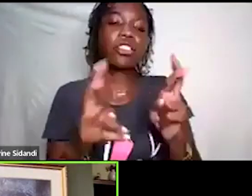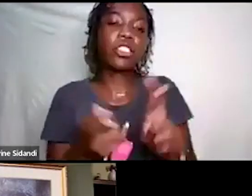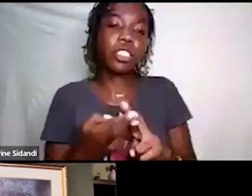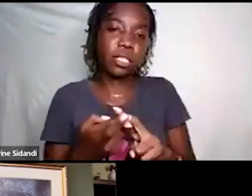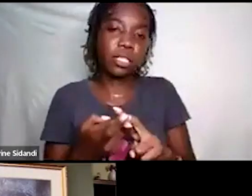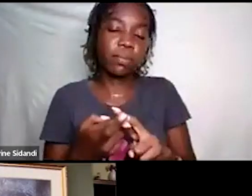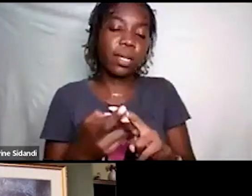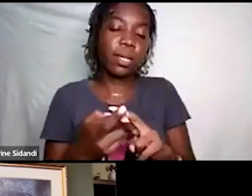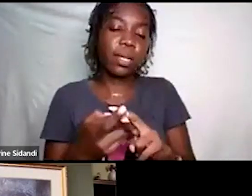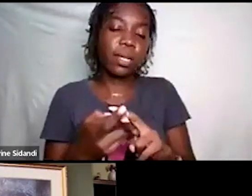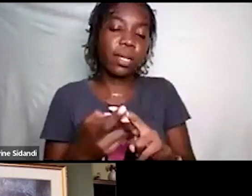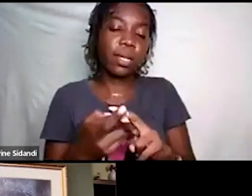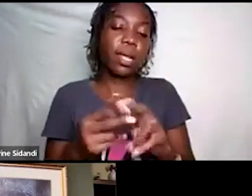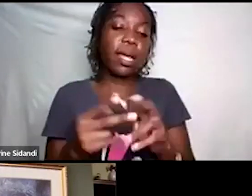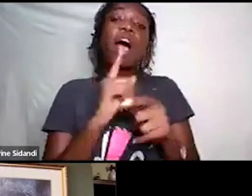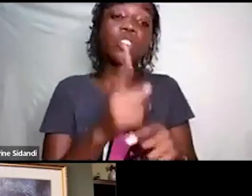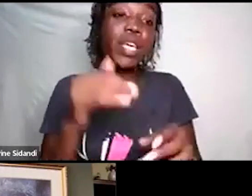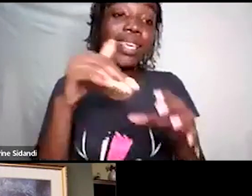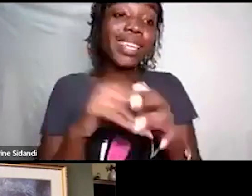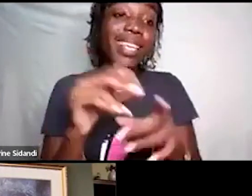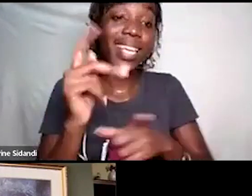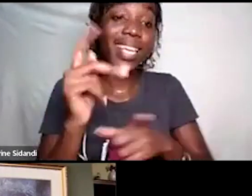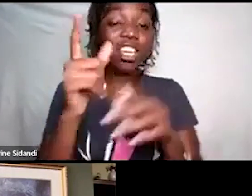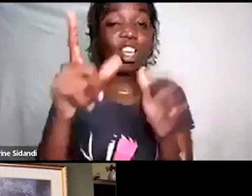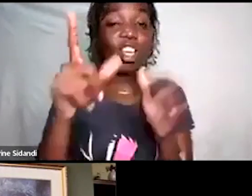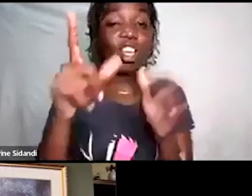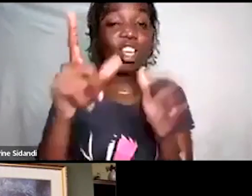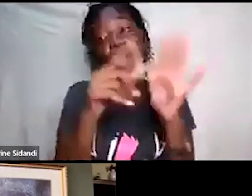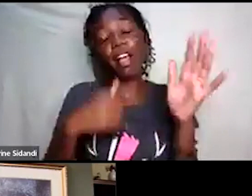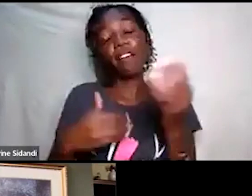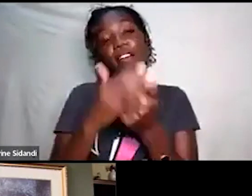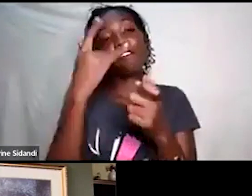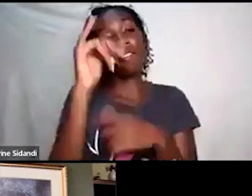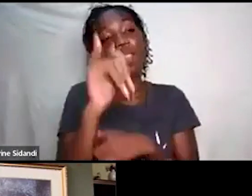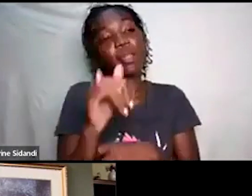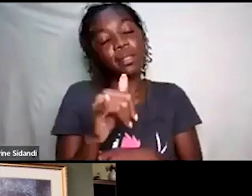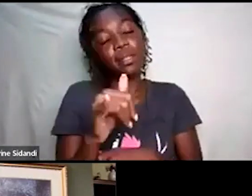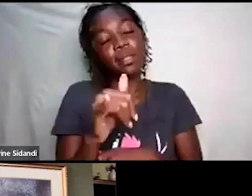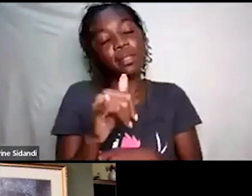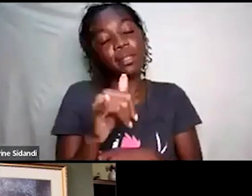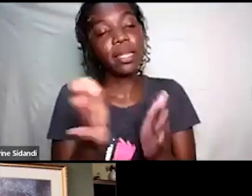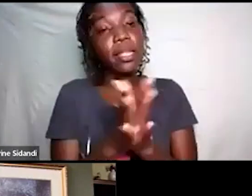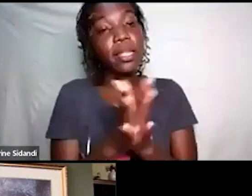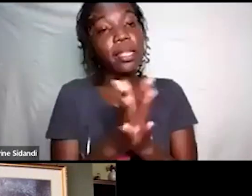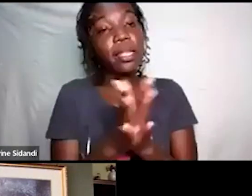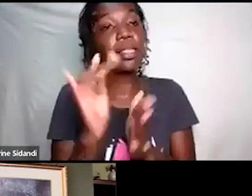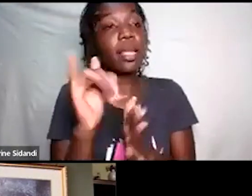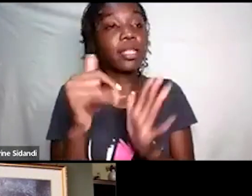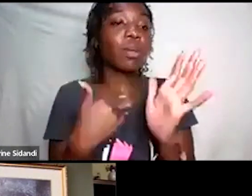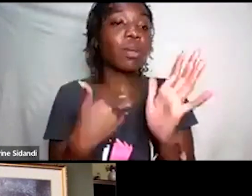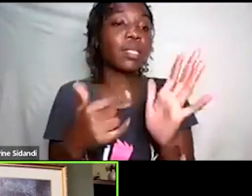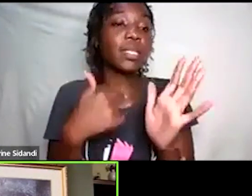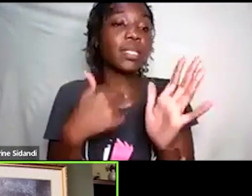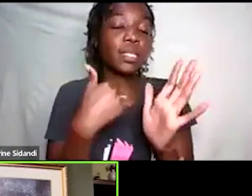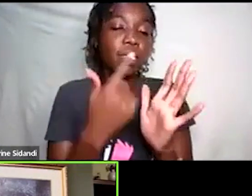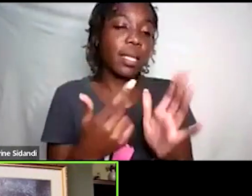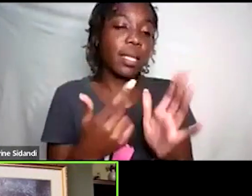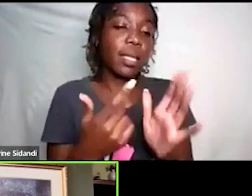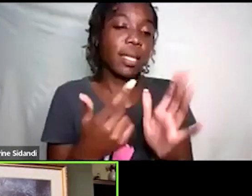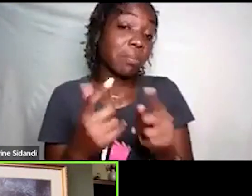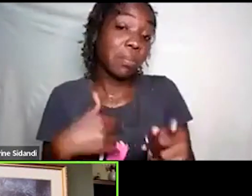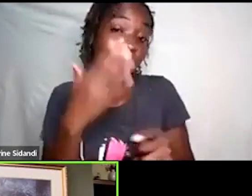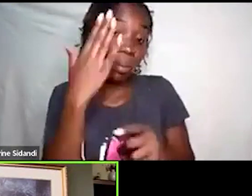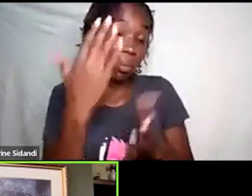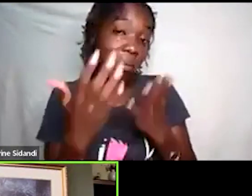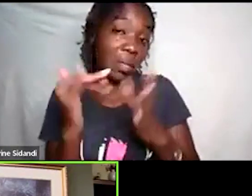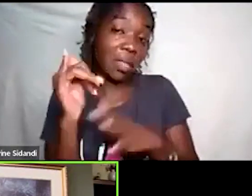cover you for that. That's the point that I wanted to. I know it's the flip side. I know today's a day of love and everything, but I just wanted to let